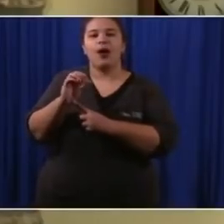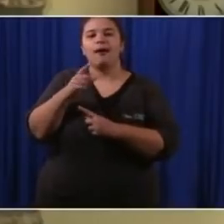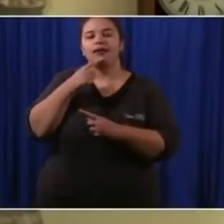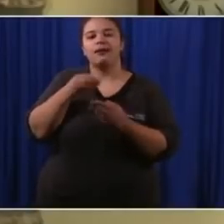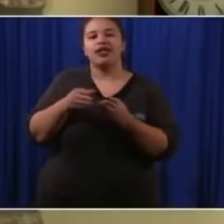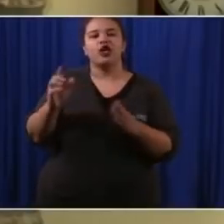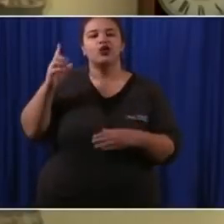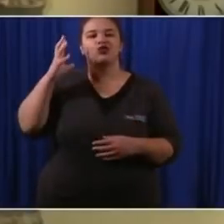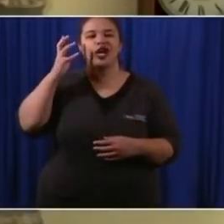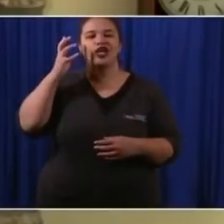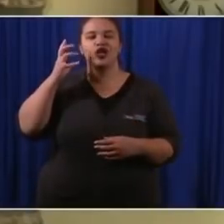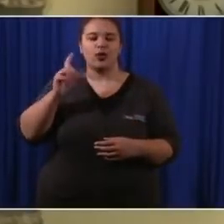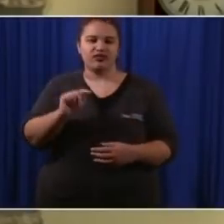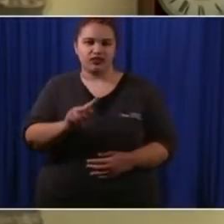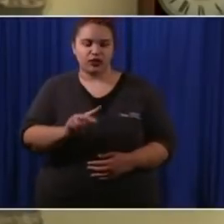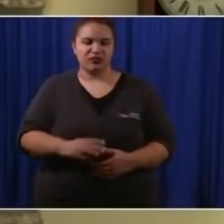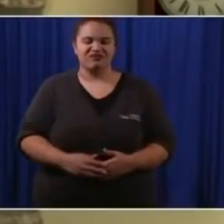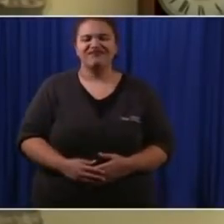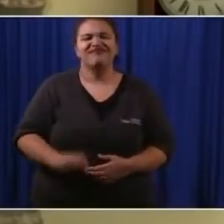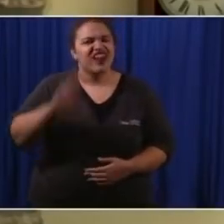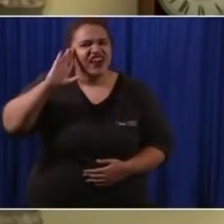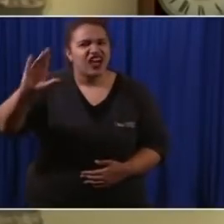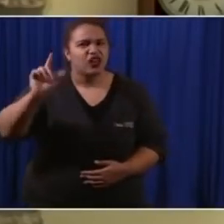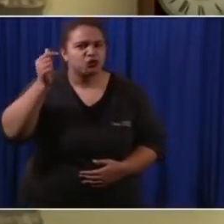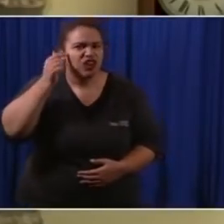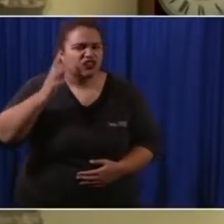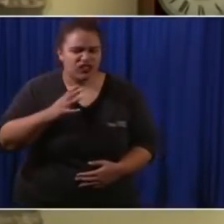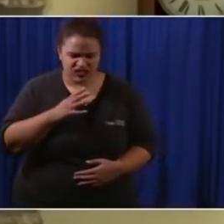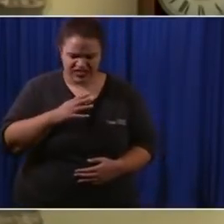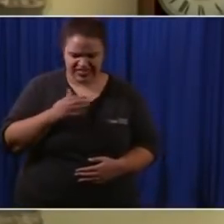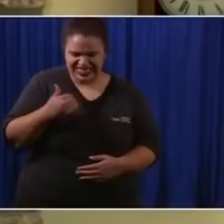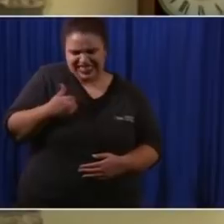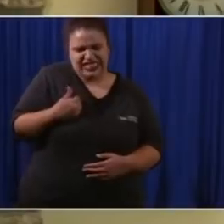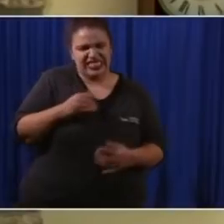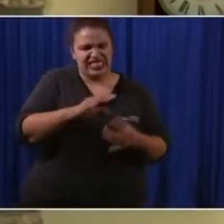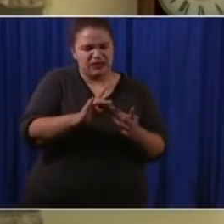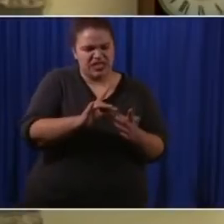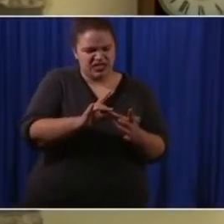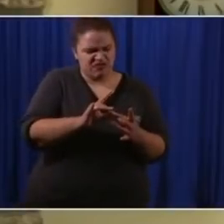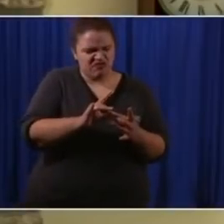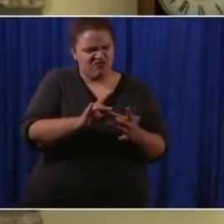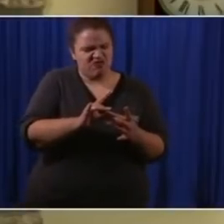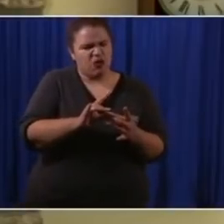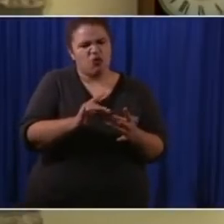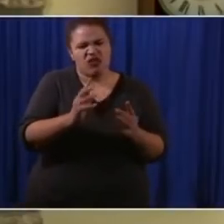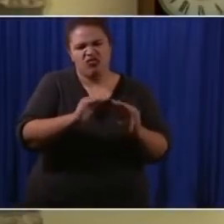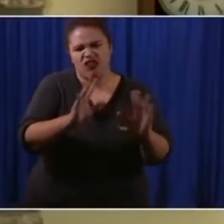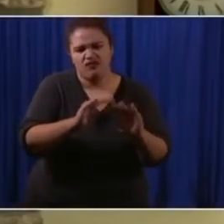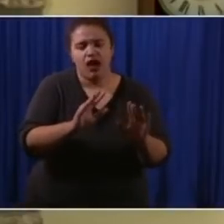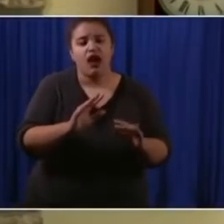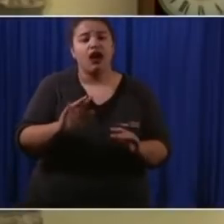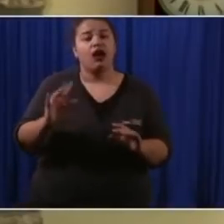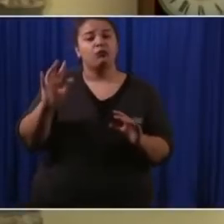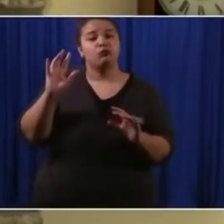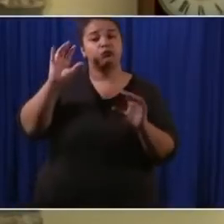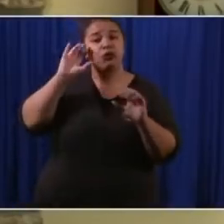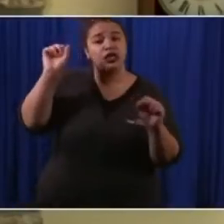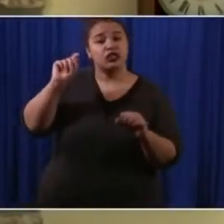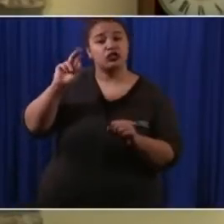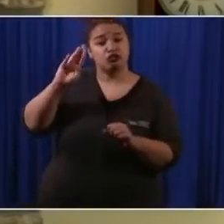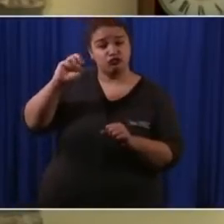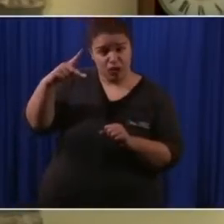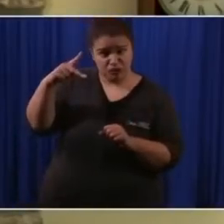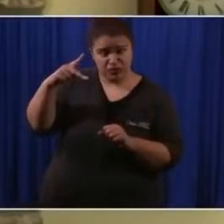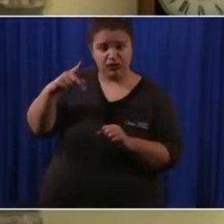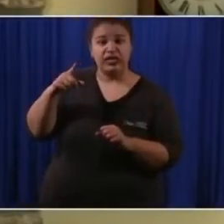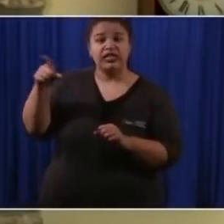Hi, Governor. I wanted to make sure I understood something you said earlier. Do you support President Donald Trump's call to